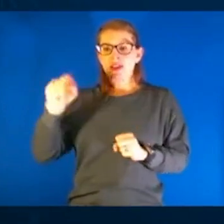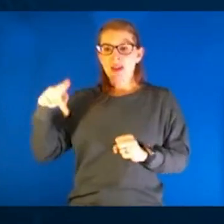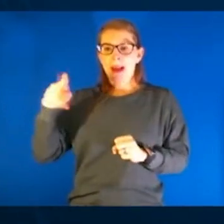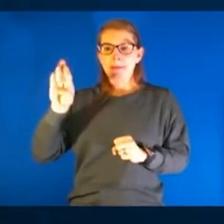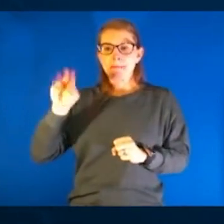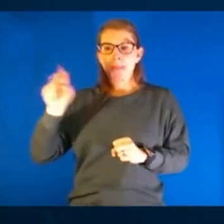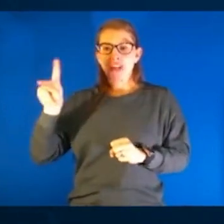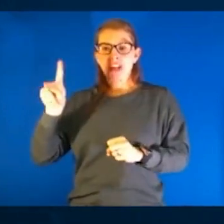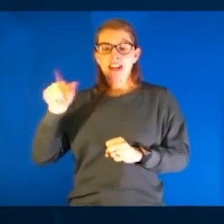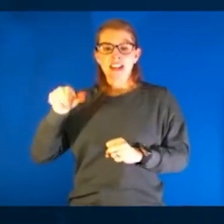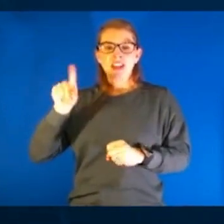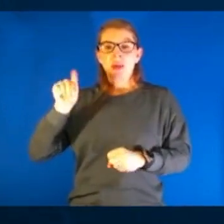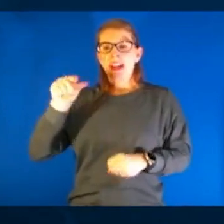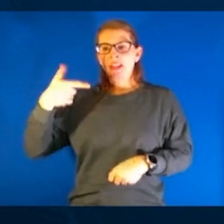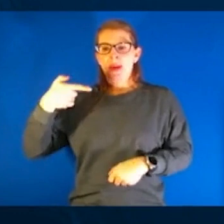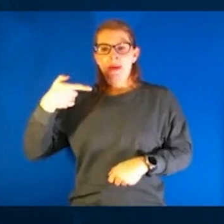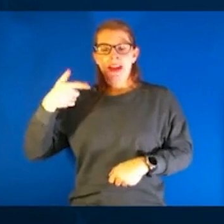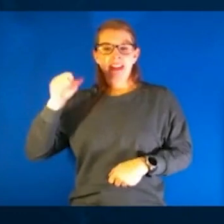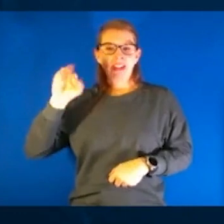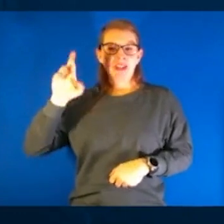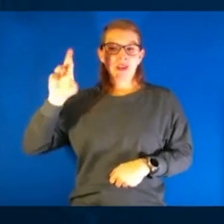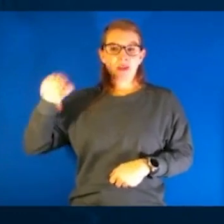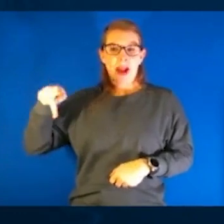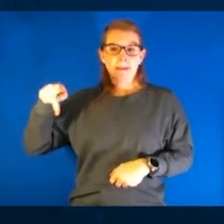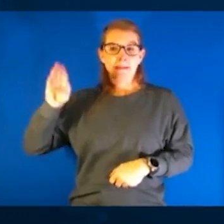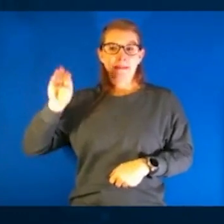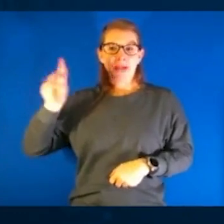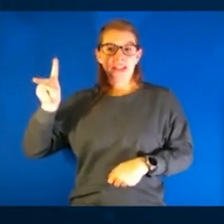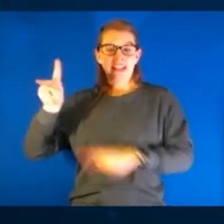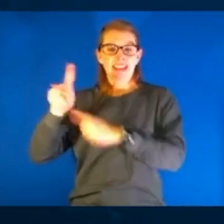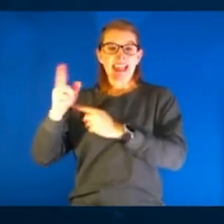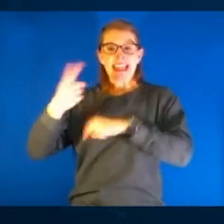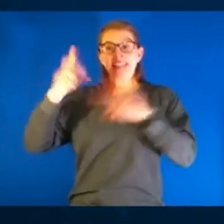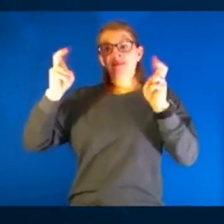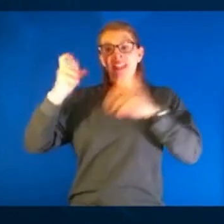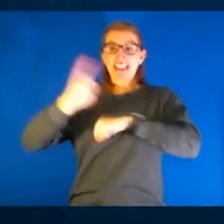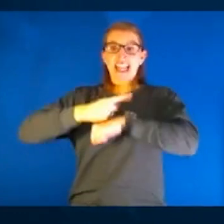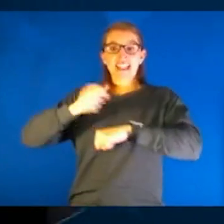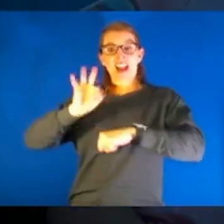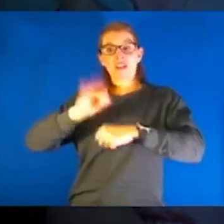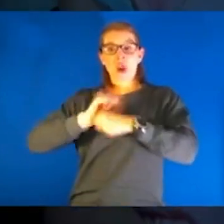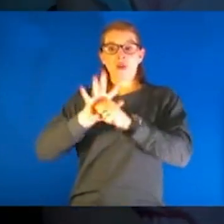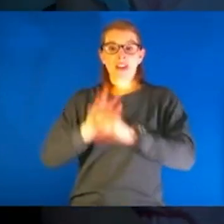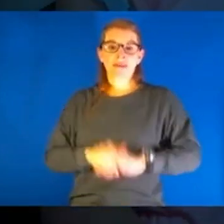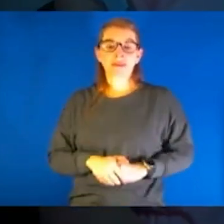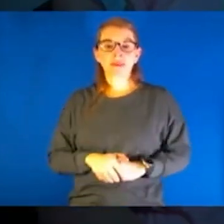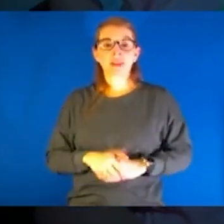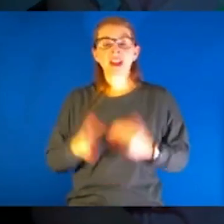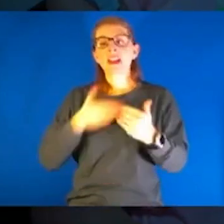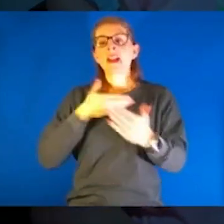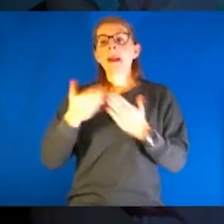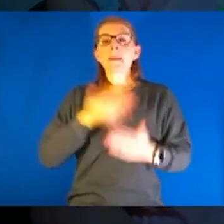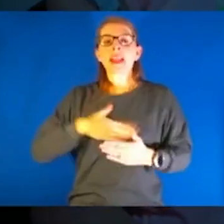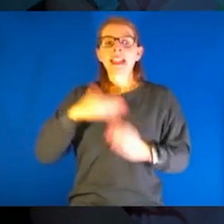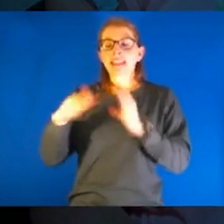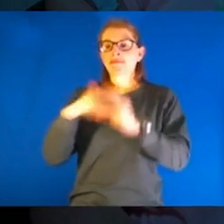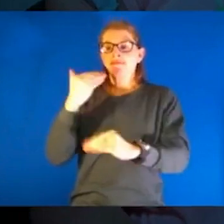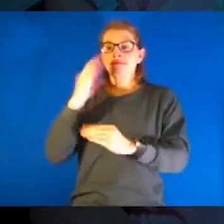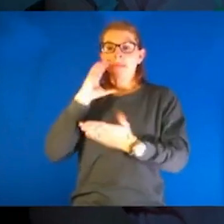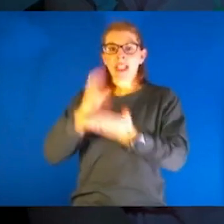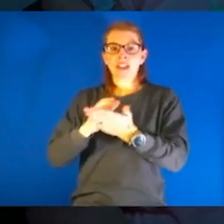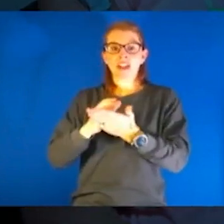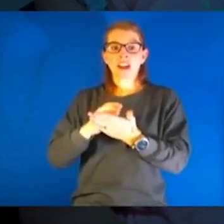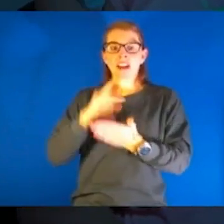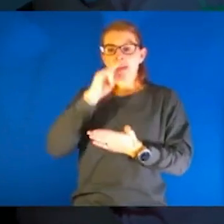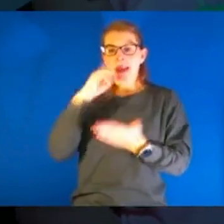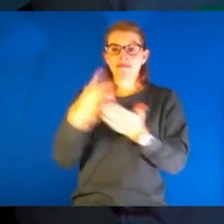2021 scrapbook, COVID, the days of COVID. So anyway, well, please send in your pictures of your kids getting their vaccine.